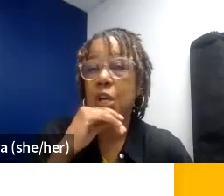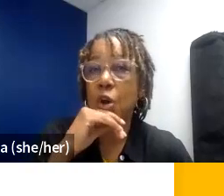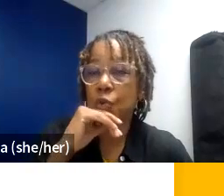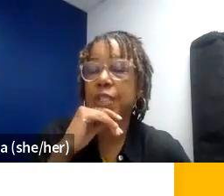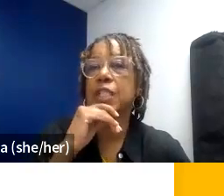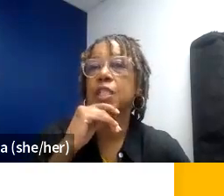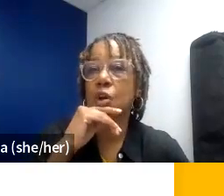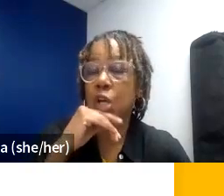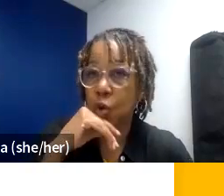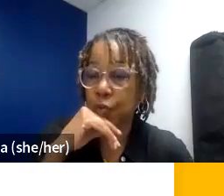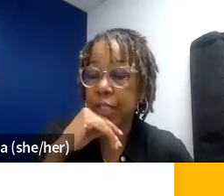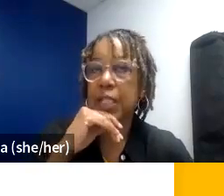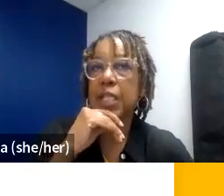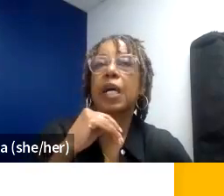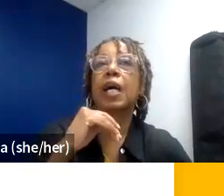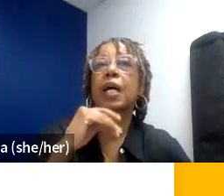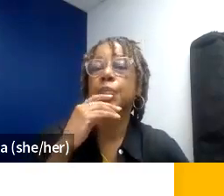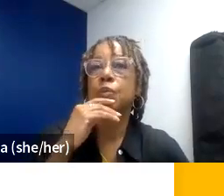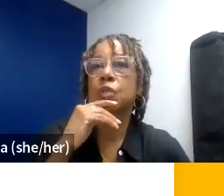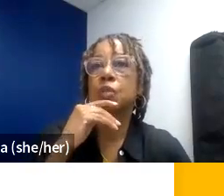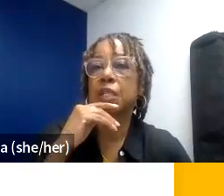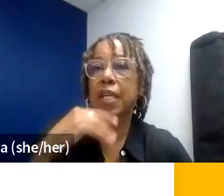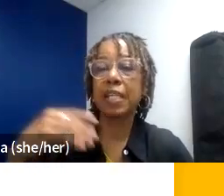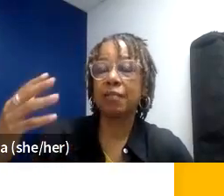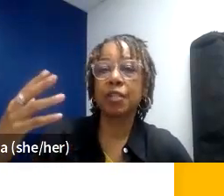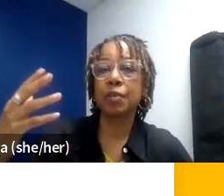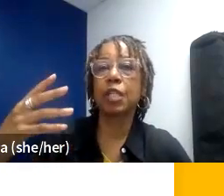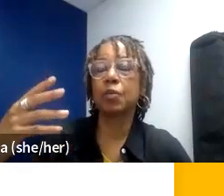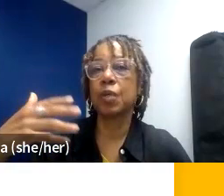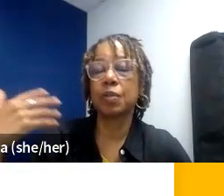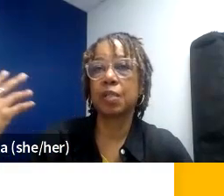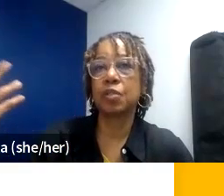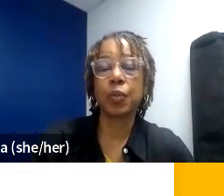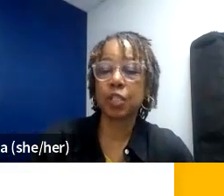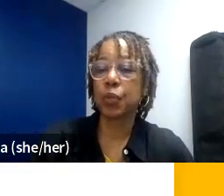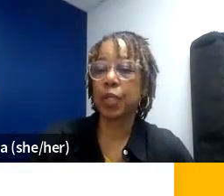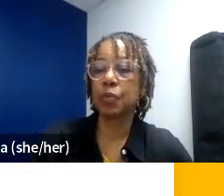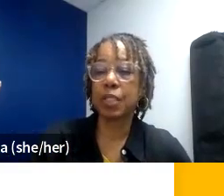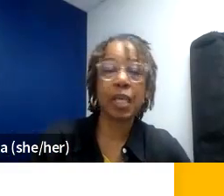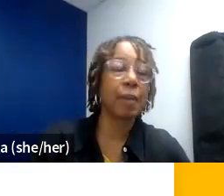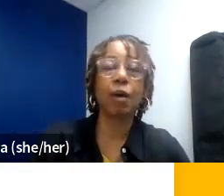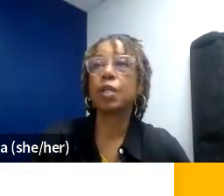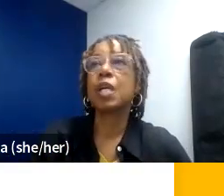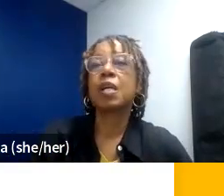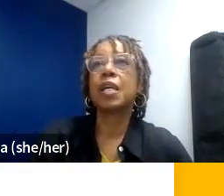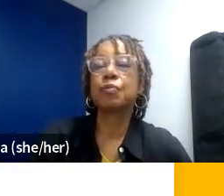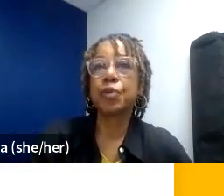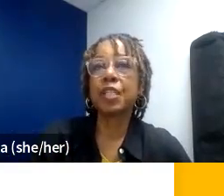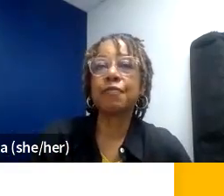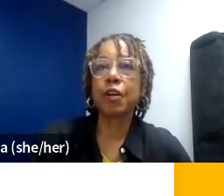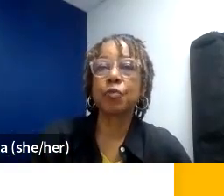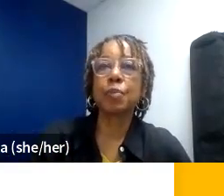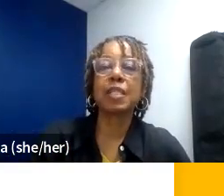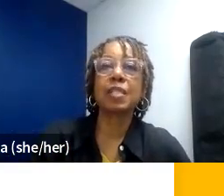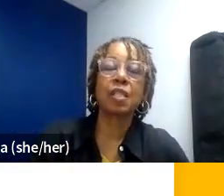dealing with COVID, long COVID, in the HIV community when in 2020, what came out, it